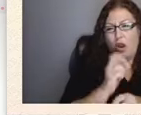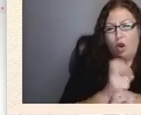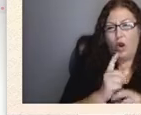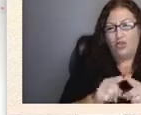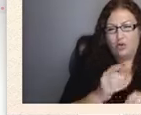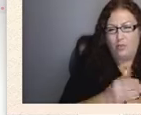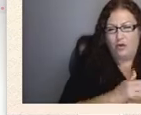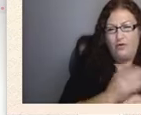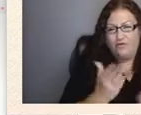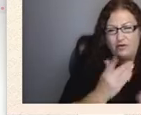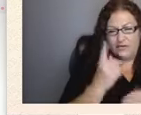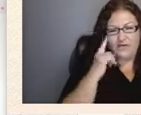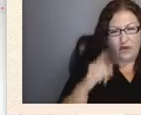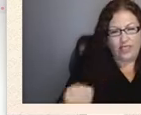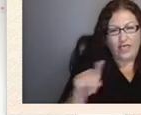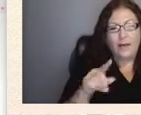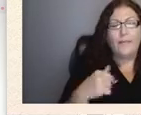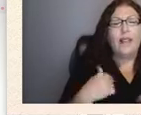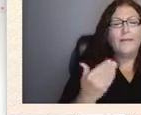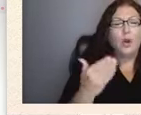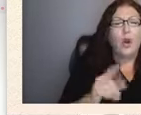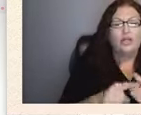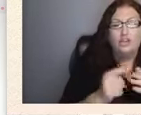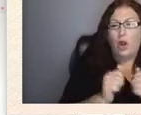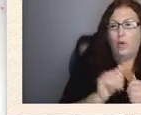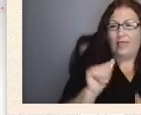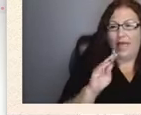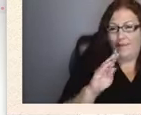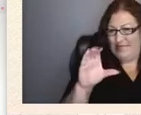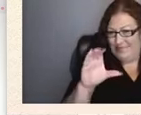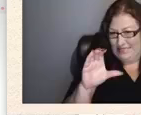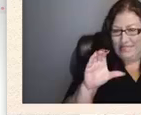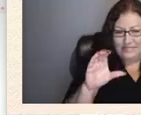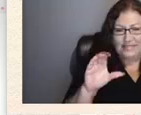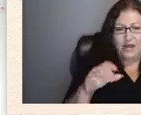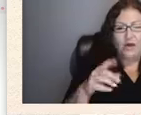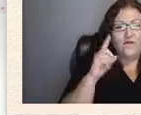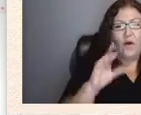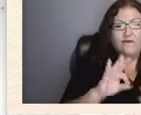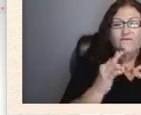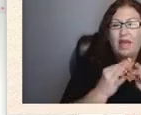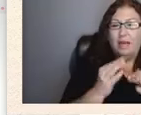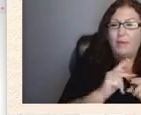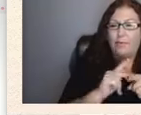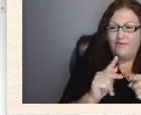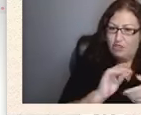So let me just start with the ABCs of family professional partnerships.